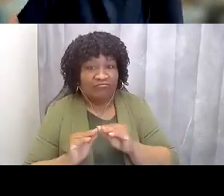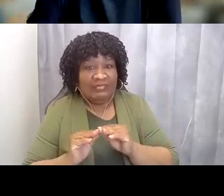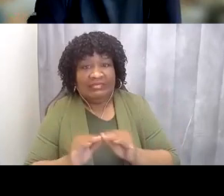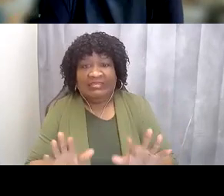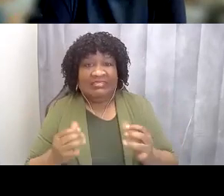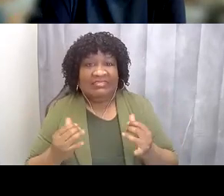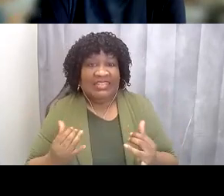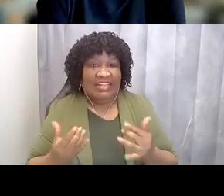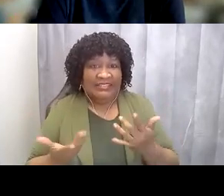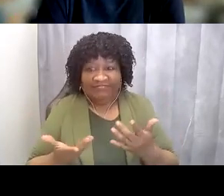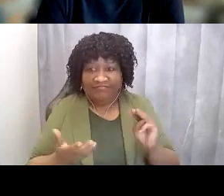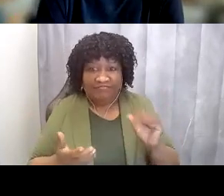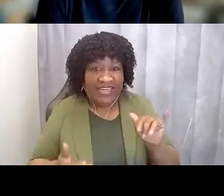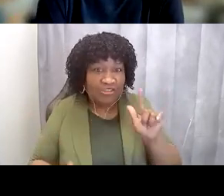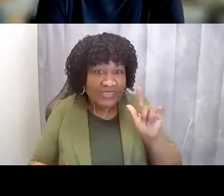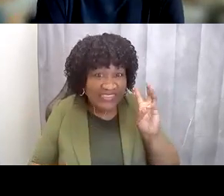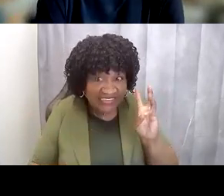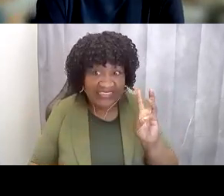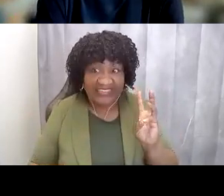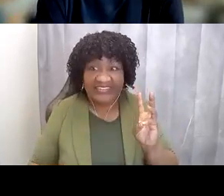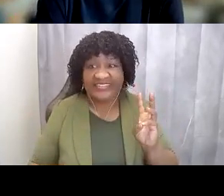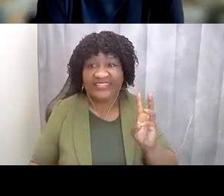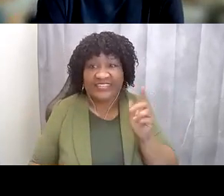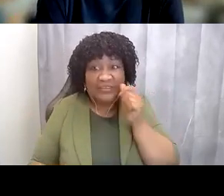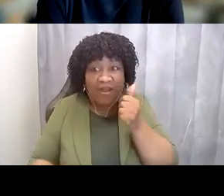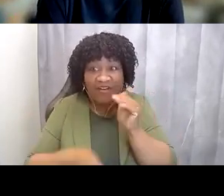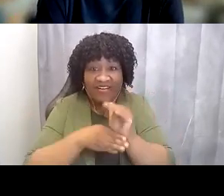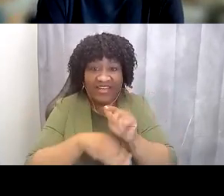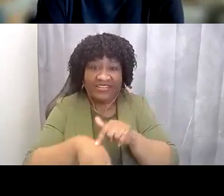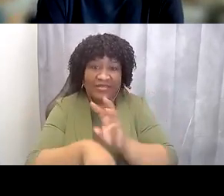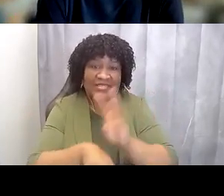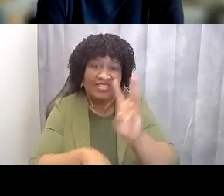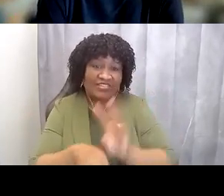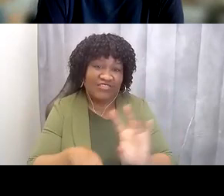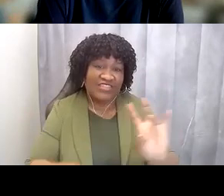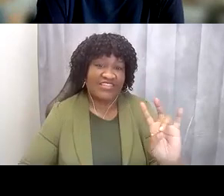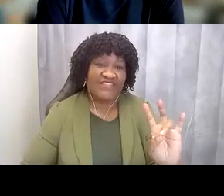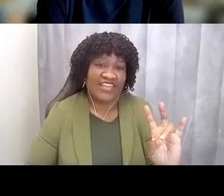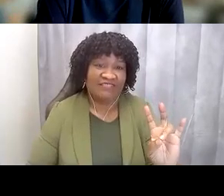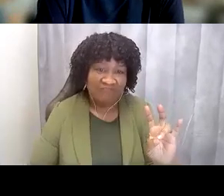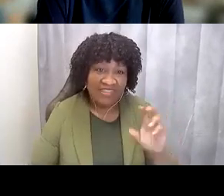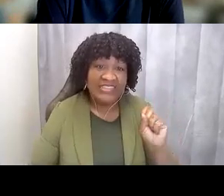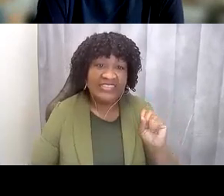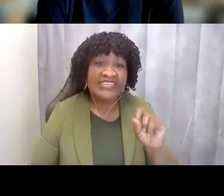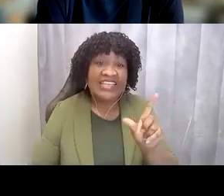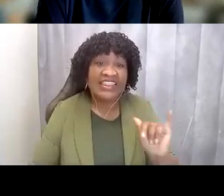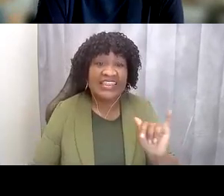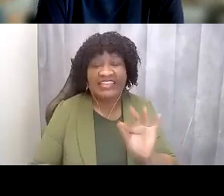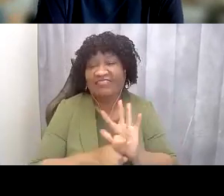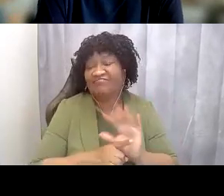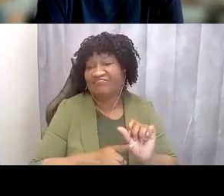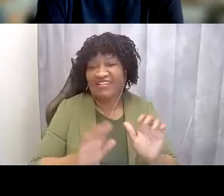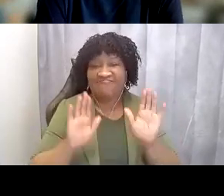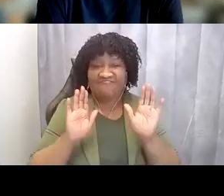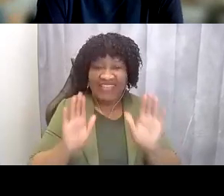So again, it's May 26th. So tomorrow night from 6 to 7, Silly is amazing. And I'll tell you,